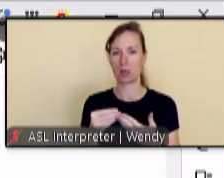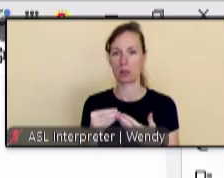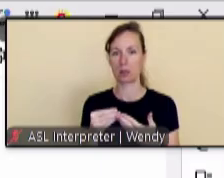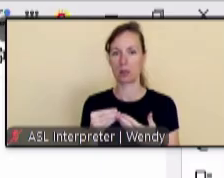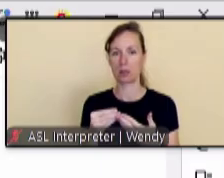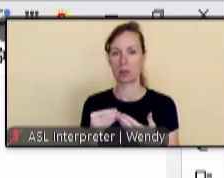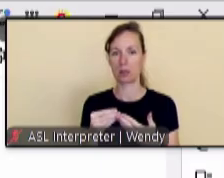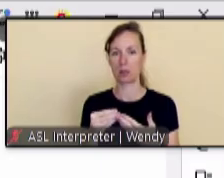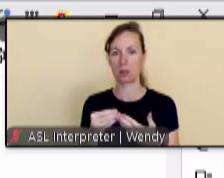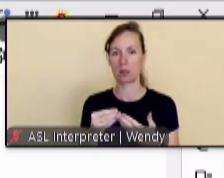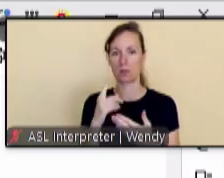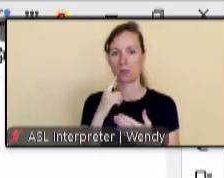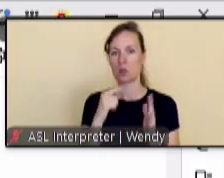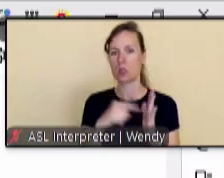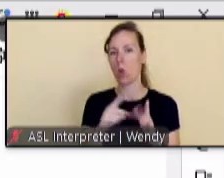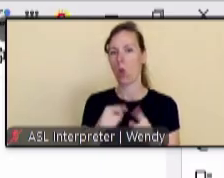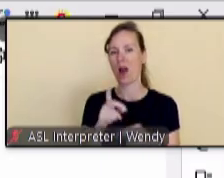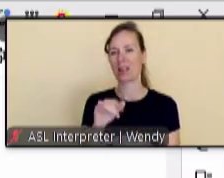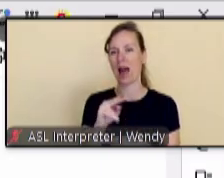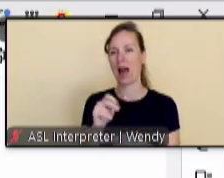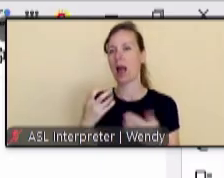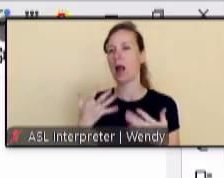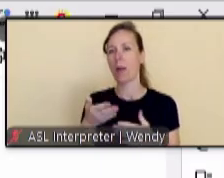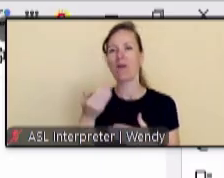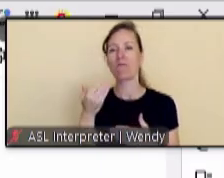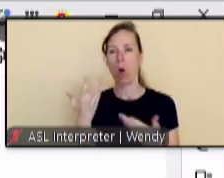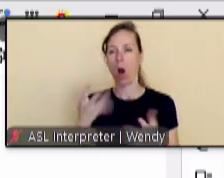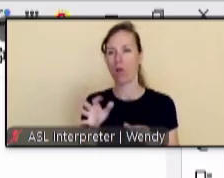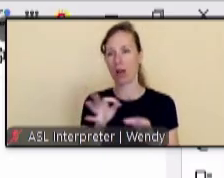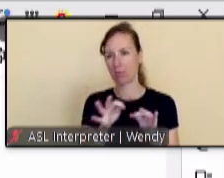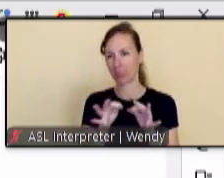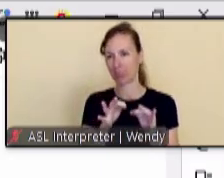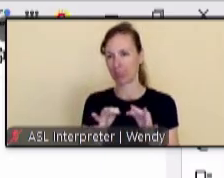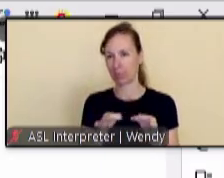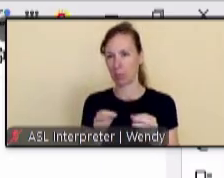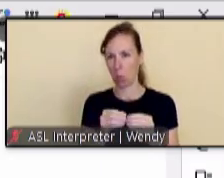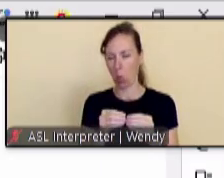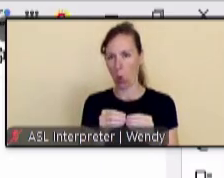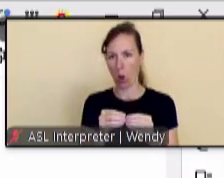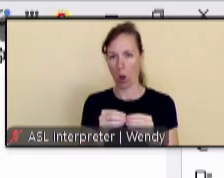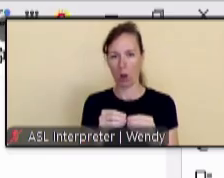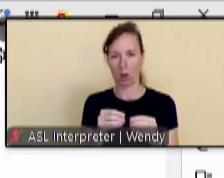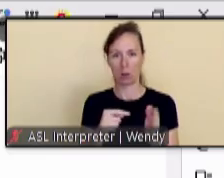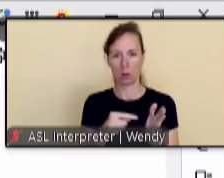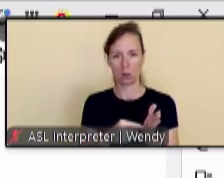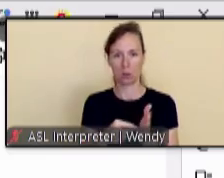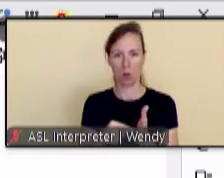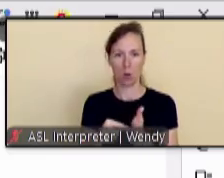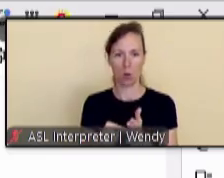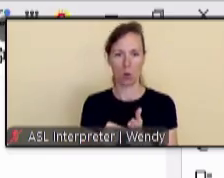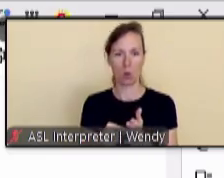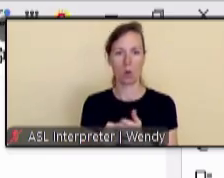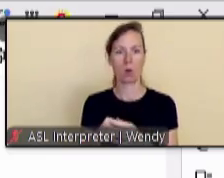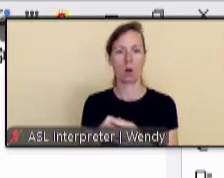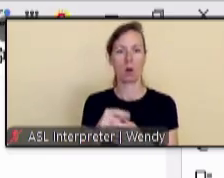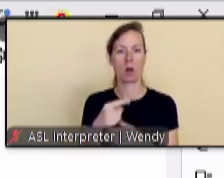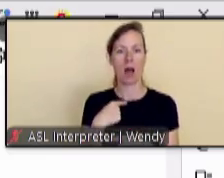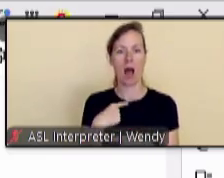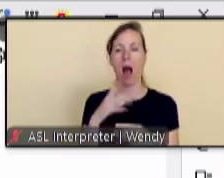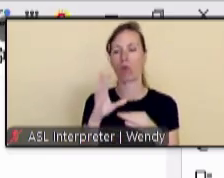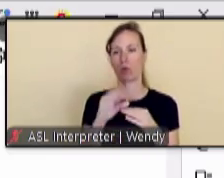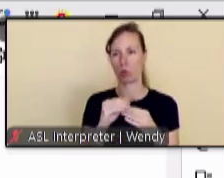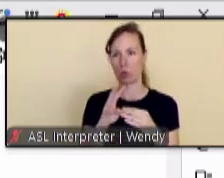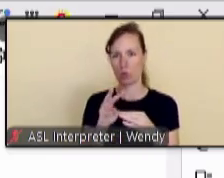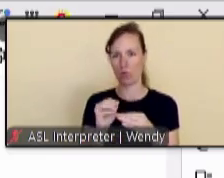had broken that out before, all I've done is reduce 40, and so I think overall for the general fund monies, we're coming